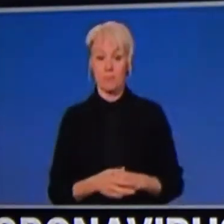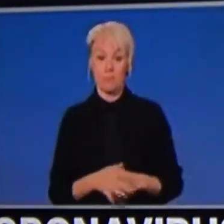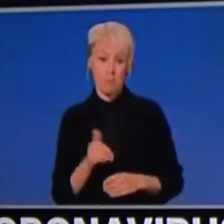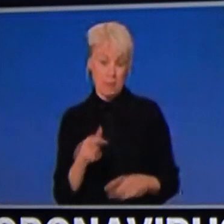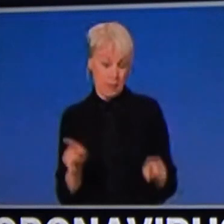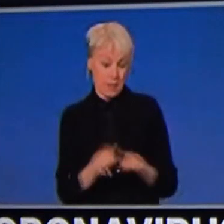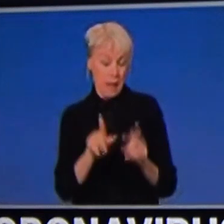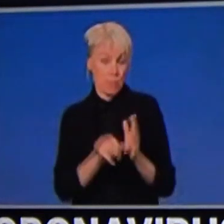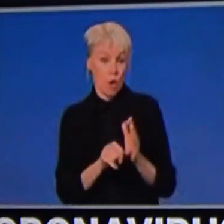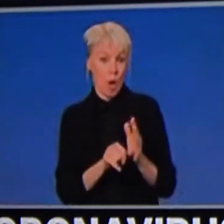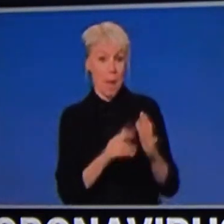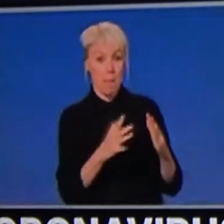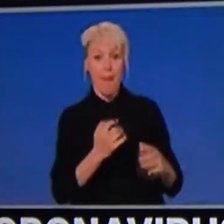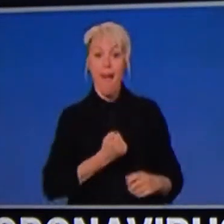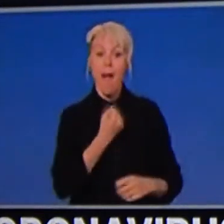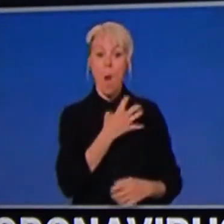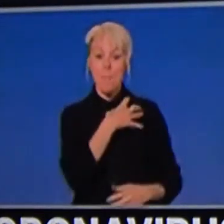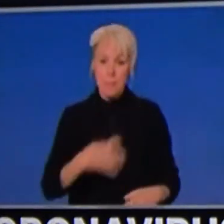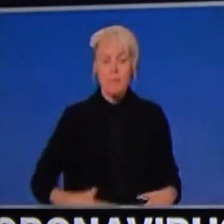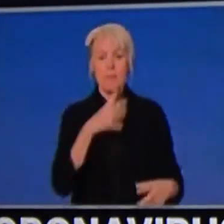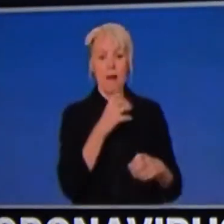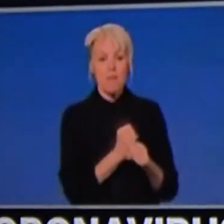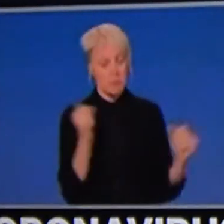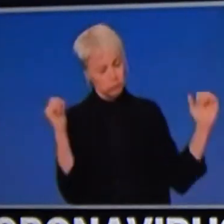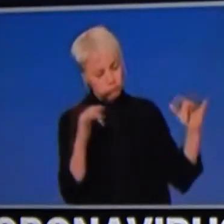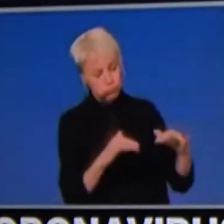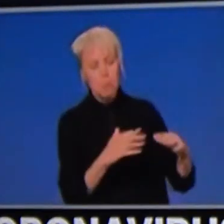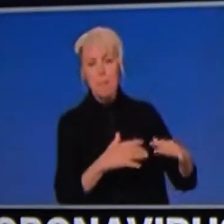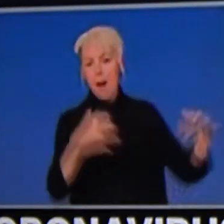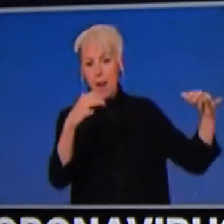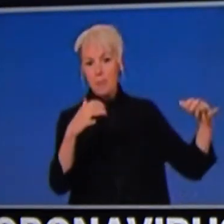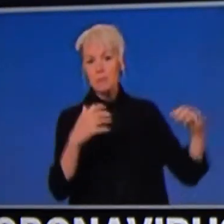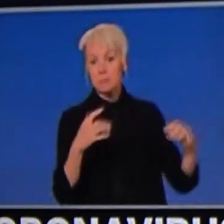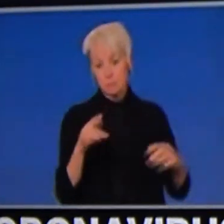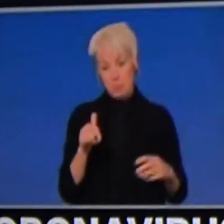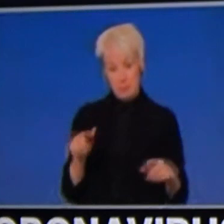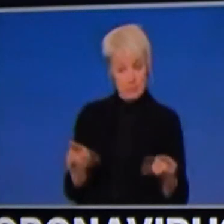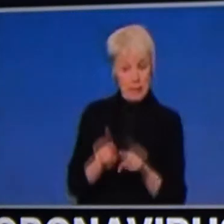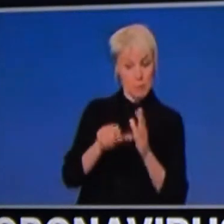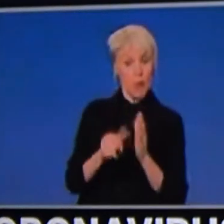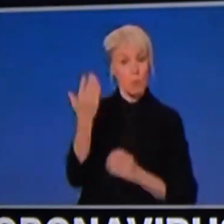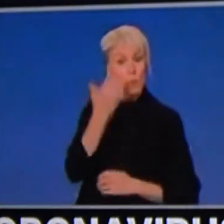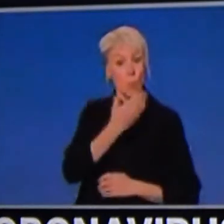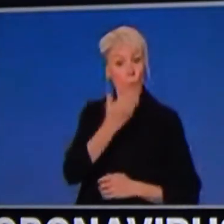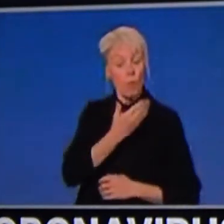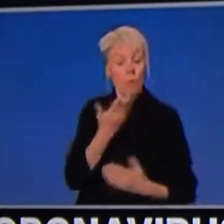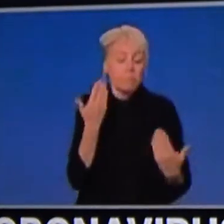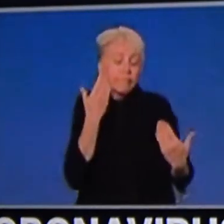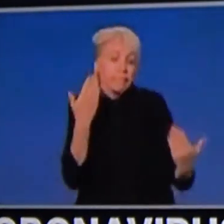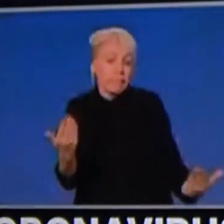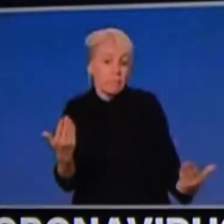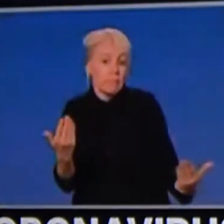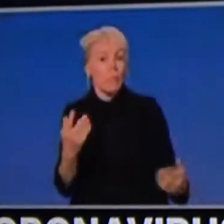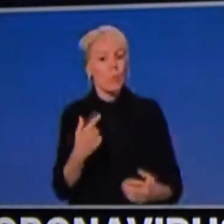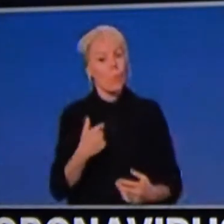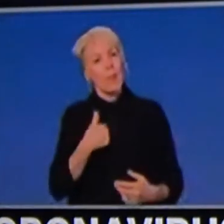back. And I think that is an indicator of us trying to get back onto at least some form of new normal when it comes